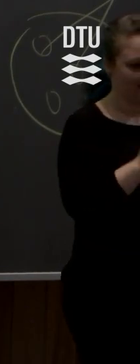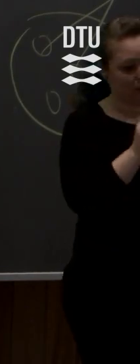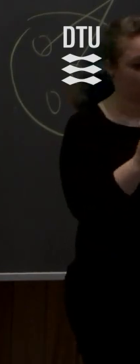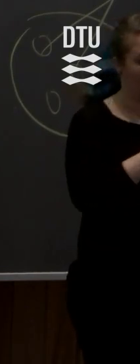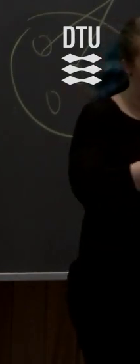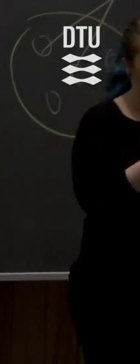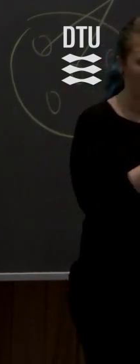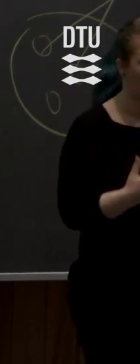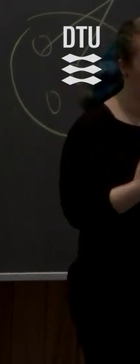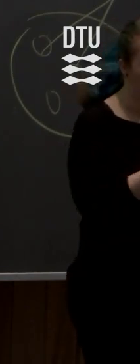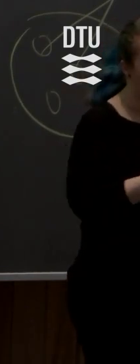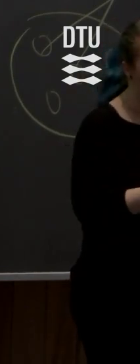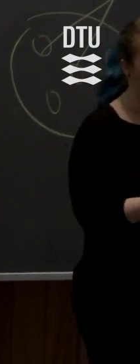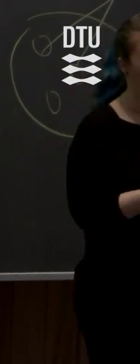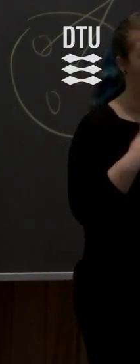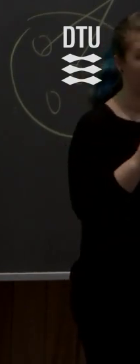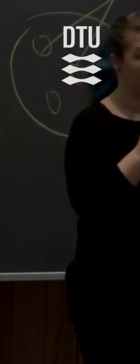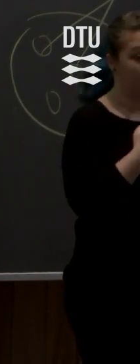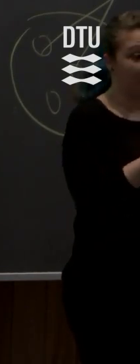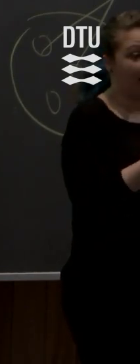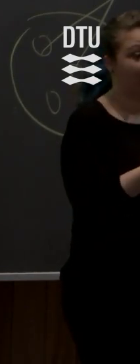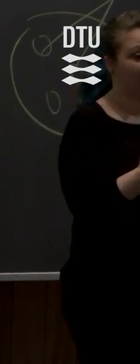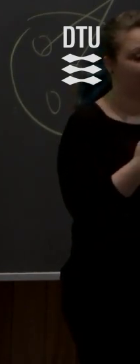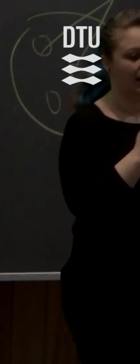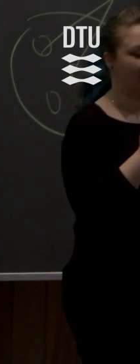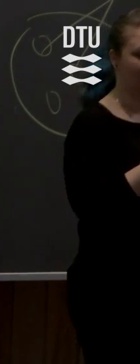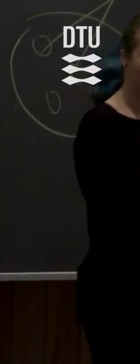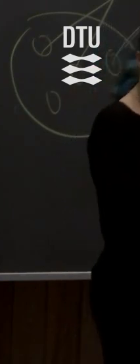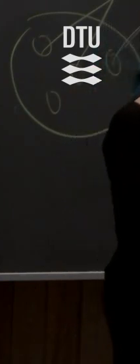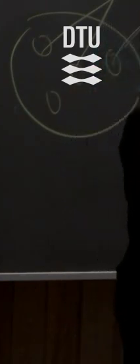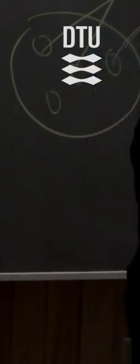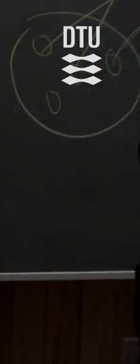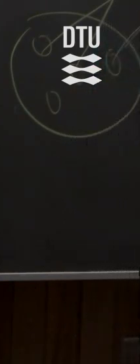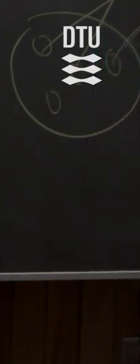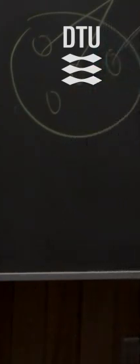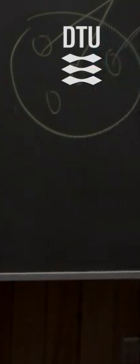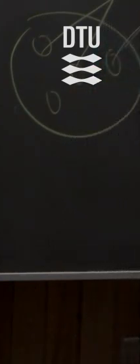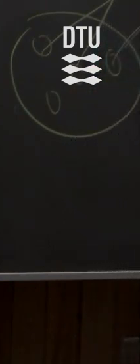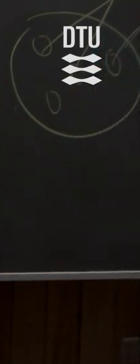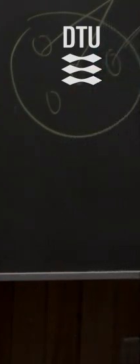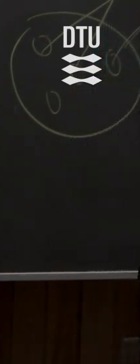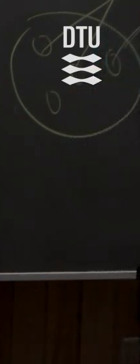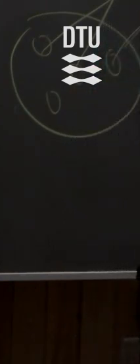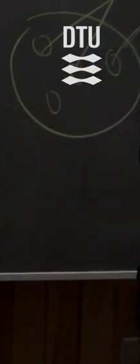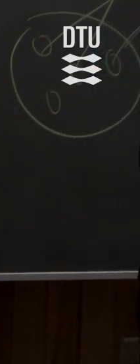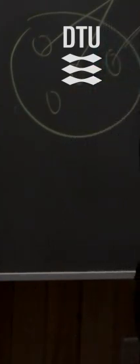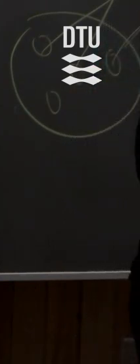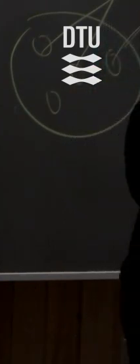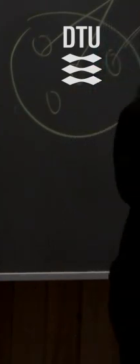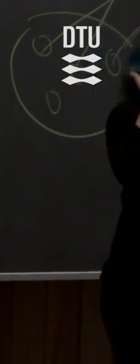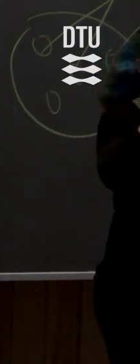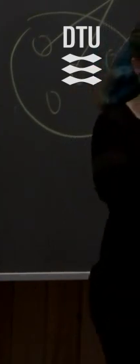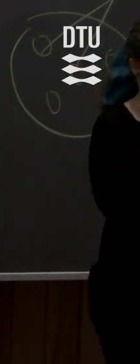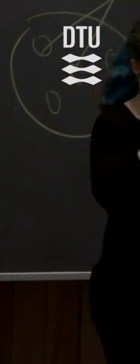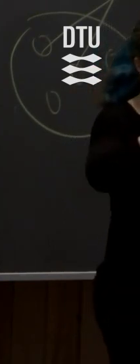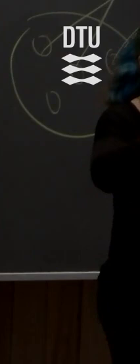decision. It's a matter for debate. It's not just something where you jump. And that's low hierarchy. It's being able, as you say, to relate